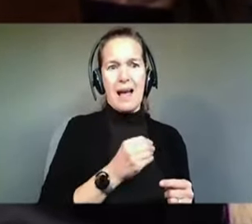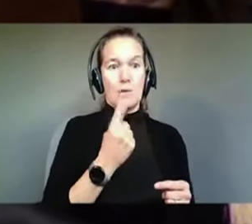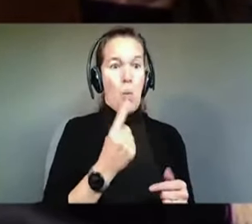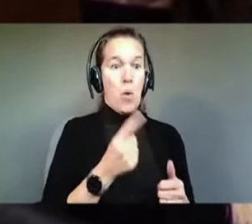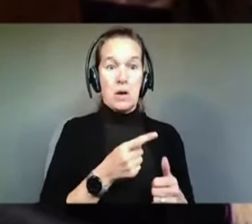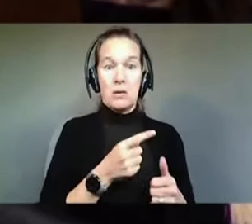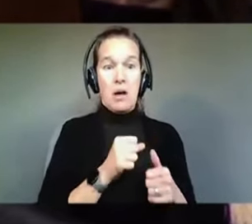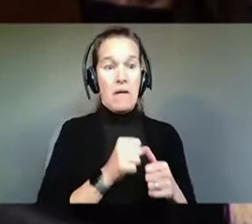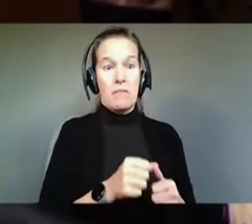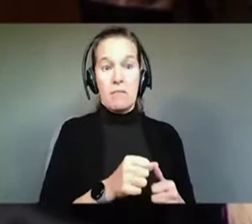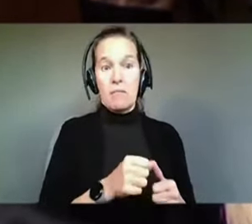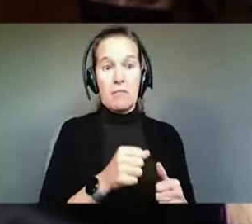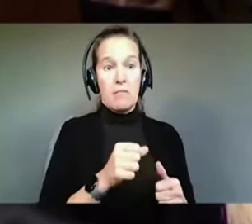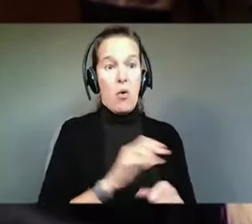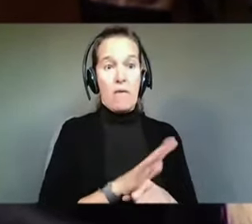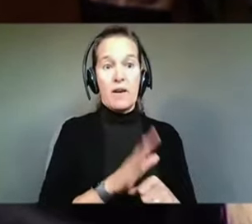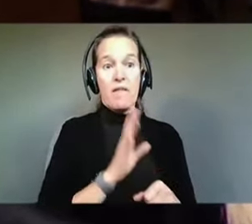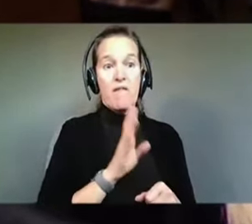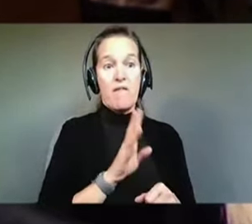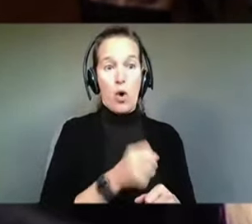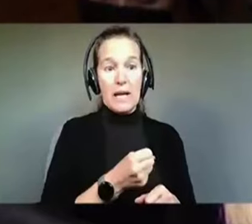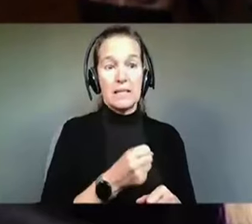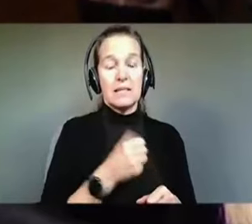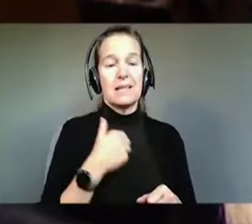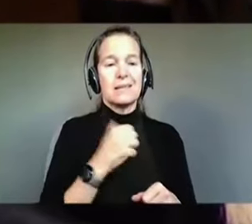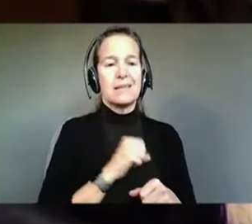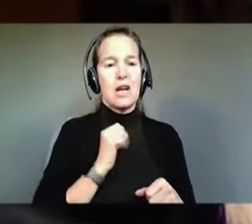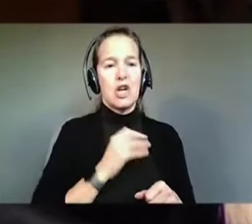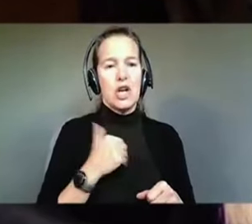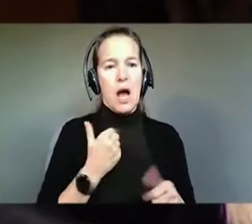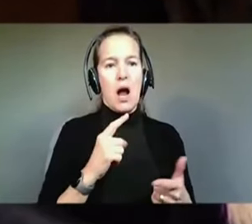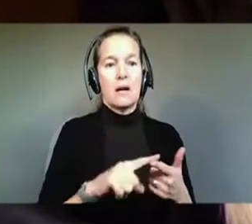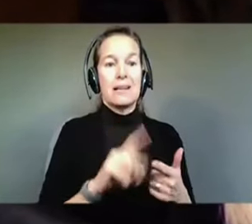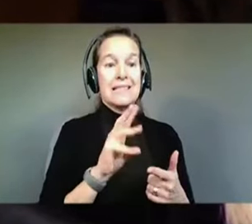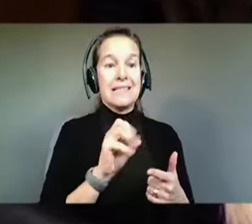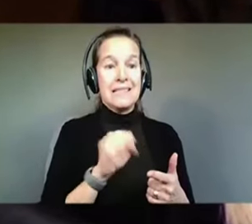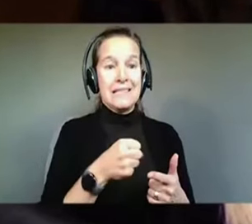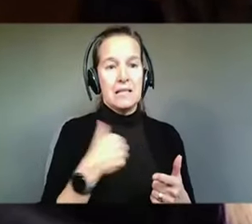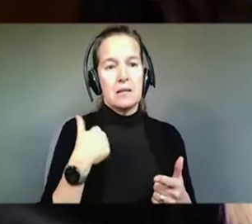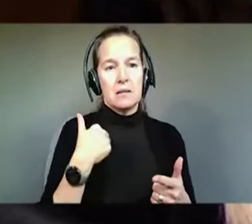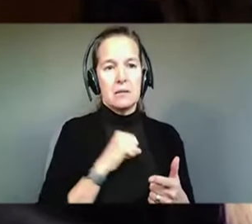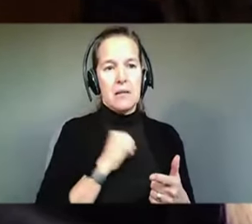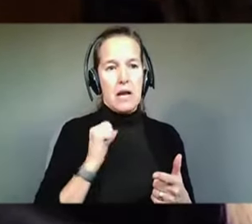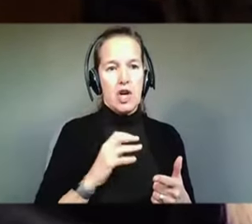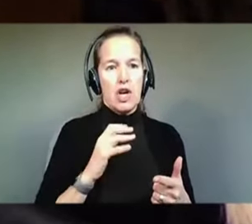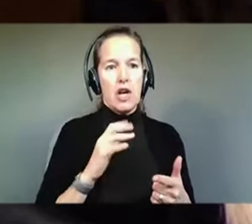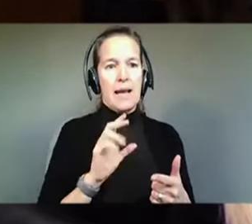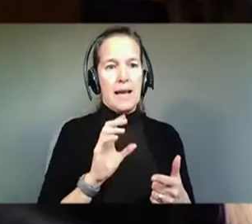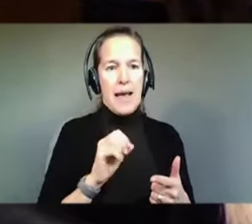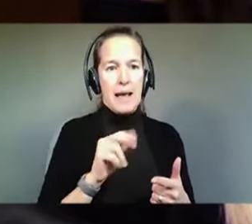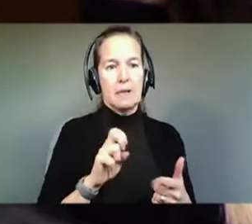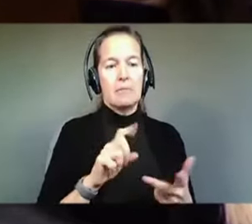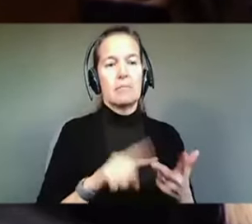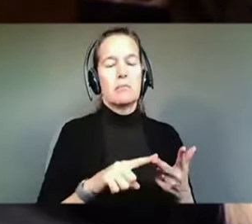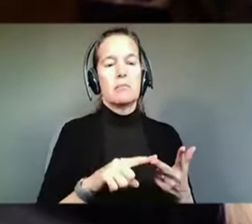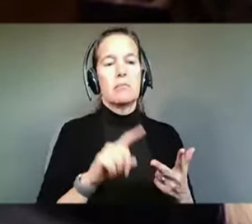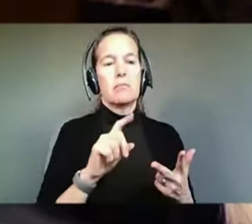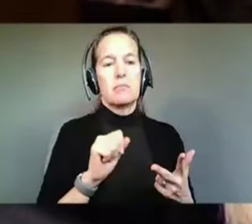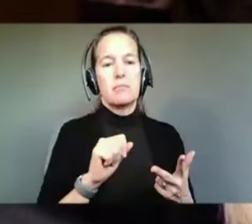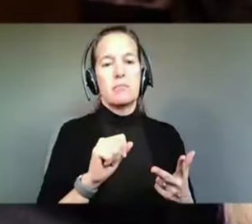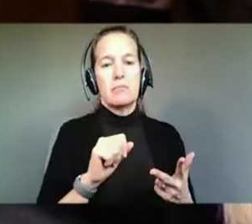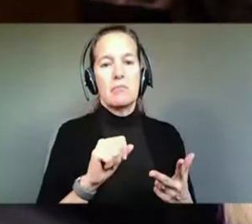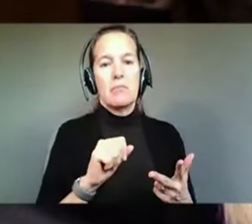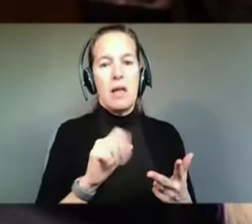Young. One got long COVID in his 60s, Senator Kane. One got long COVID in his 80s, Senator Inhofe. And we decided, after kind of